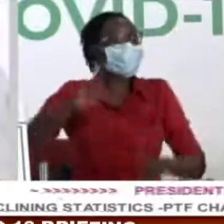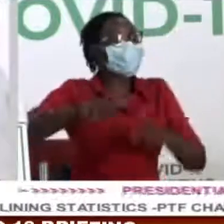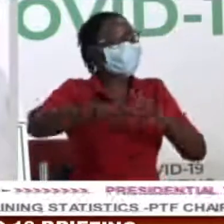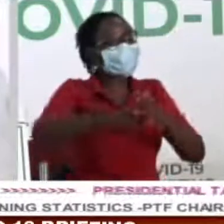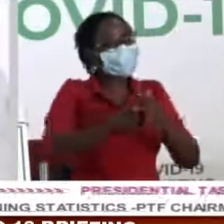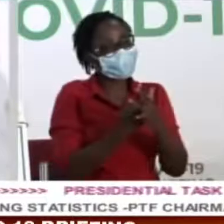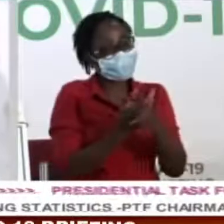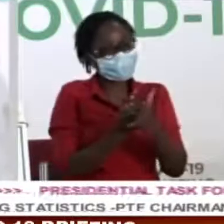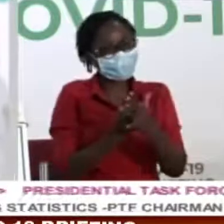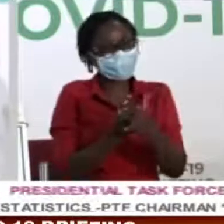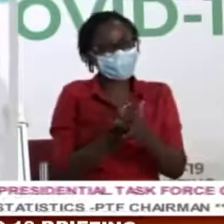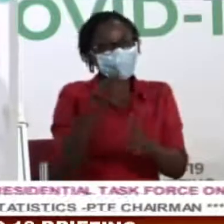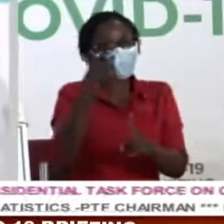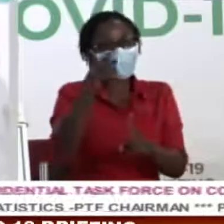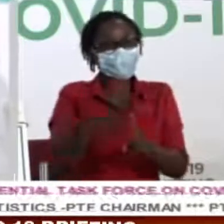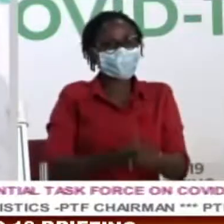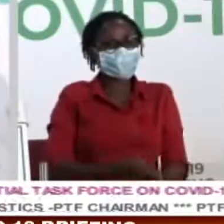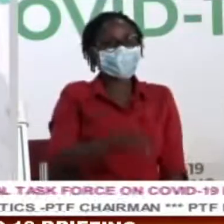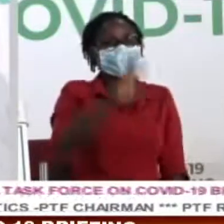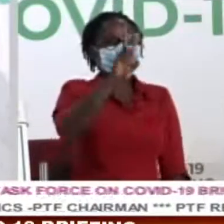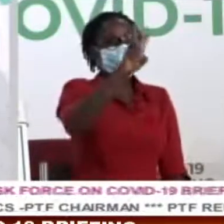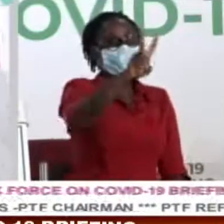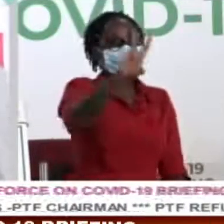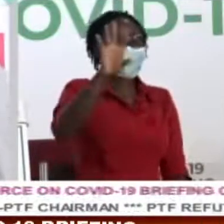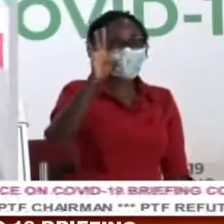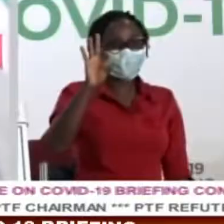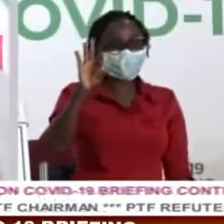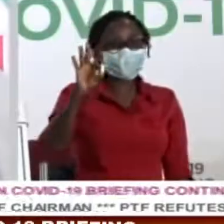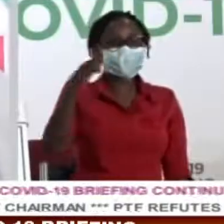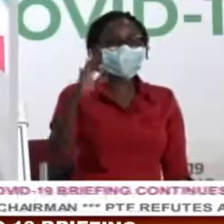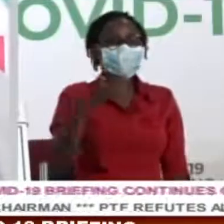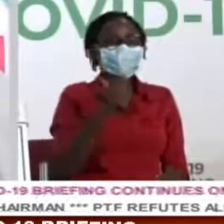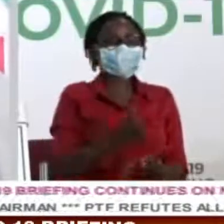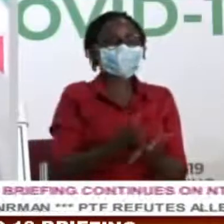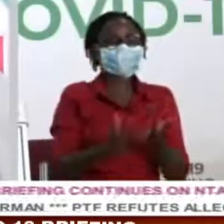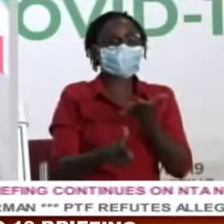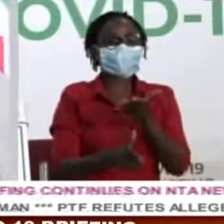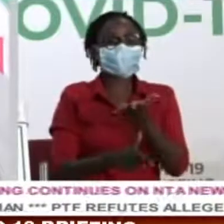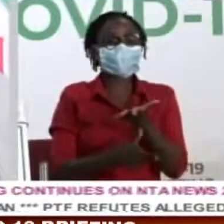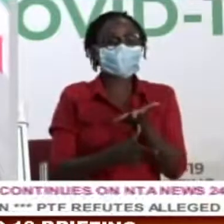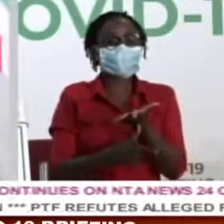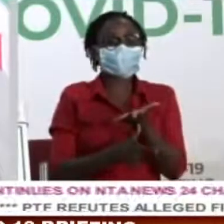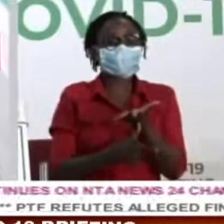resume from the 29th of August